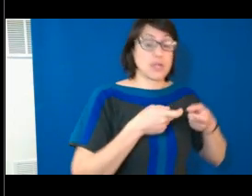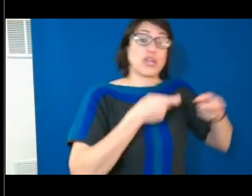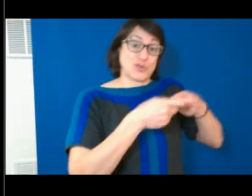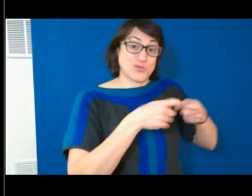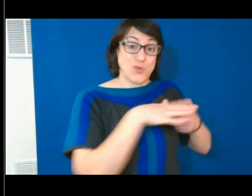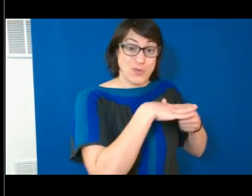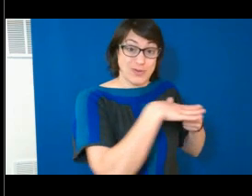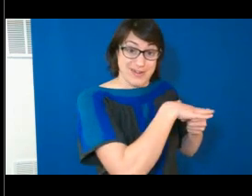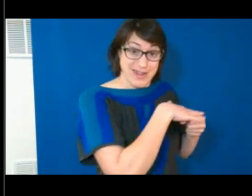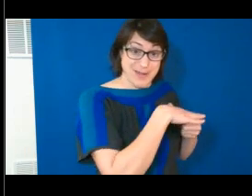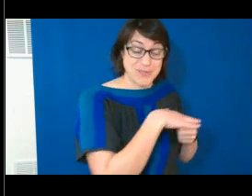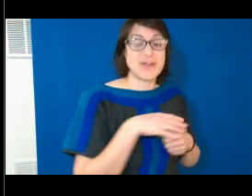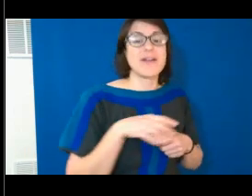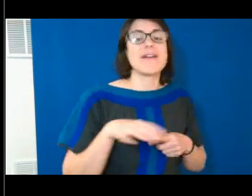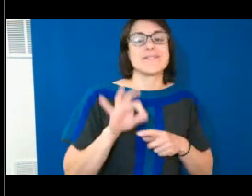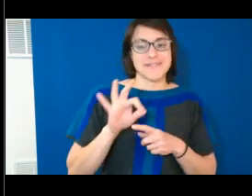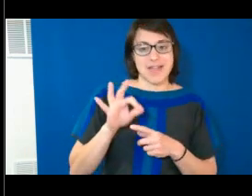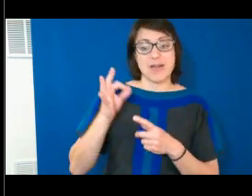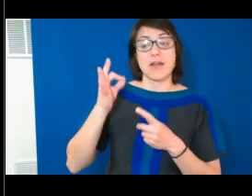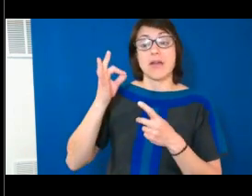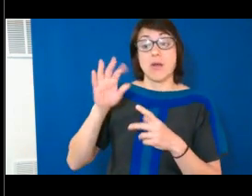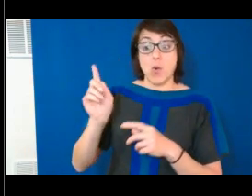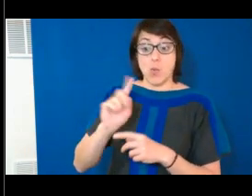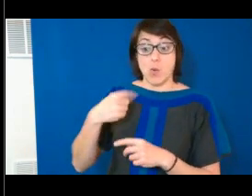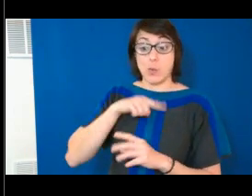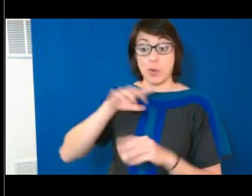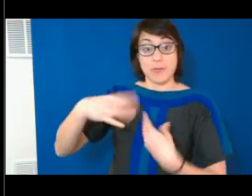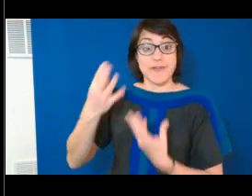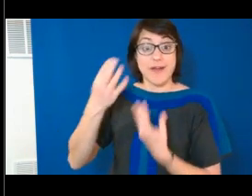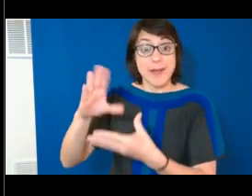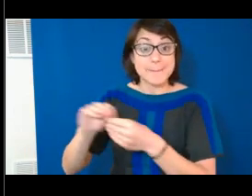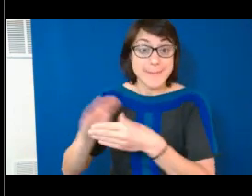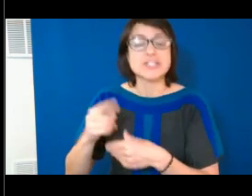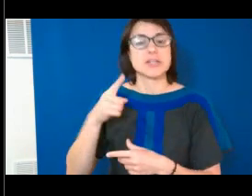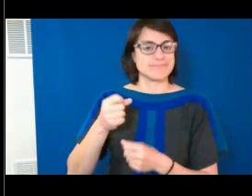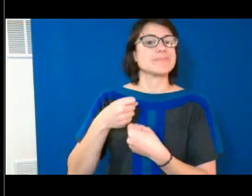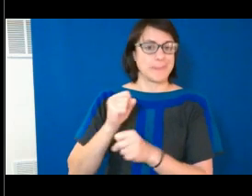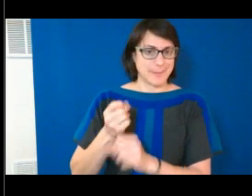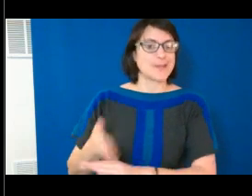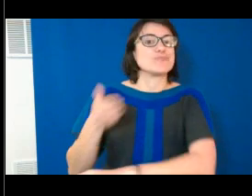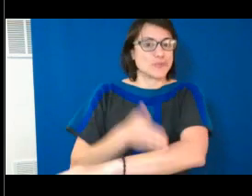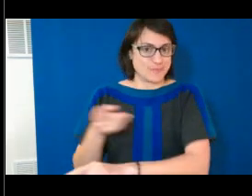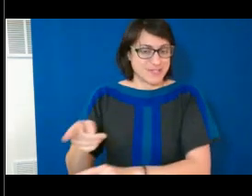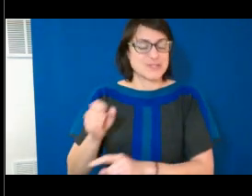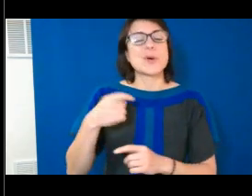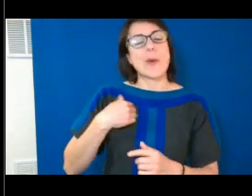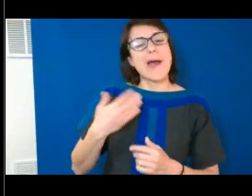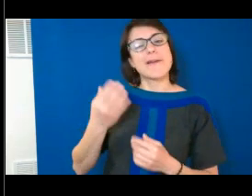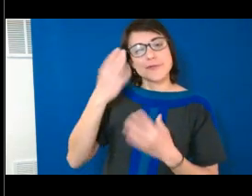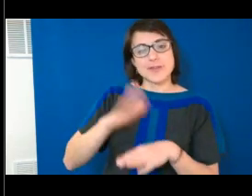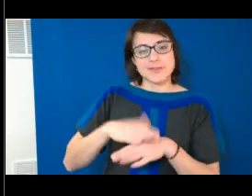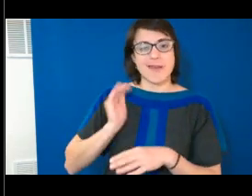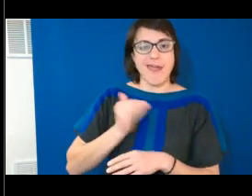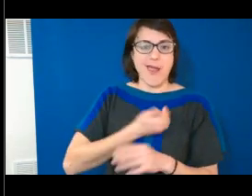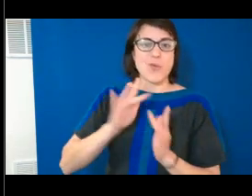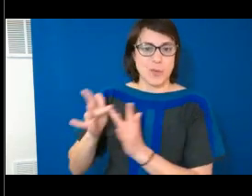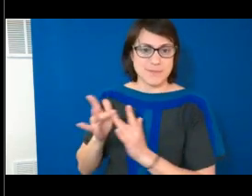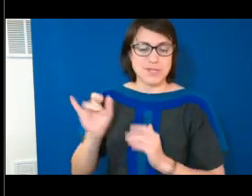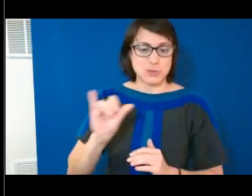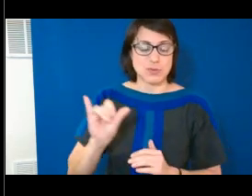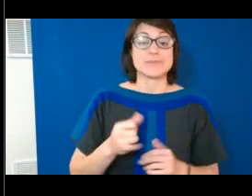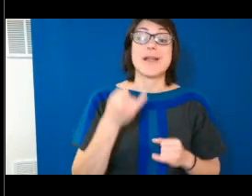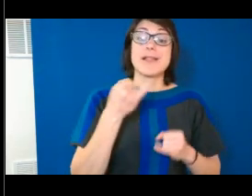did have a positive effect. So we have a case study on that project on our website as well. And then our final slide, and that's